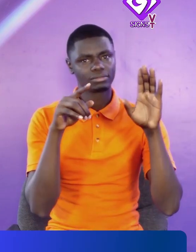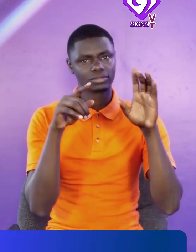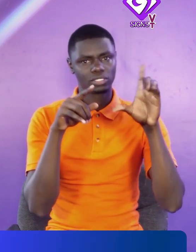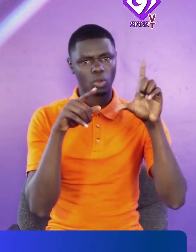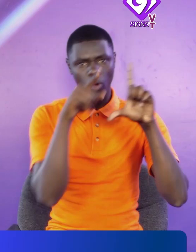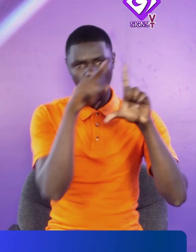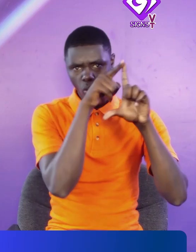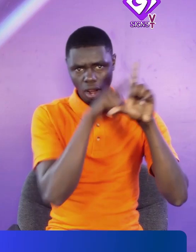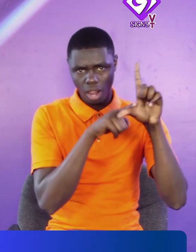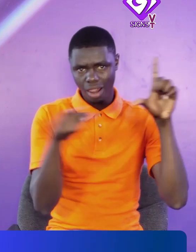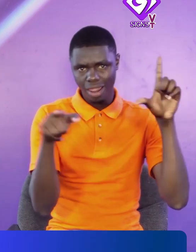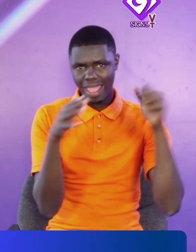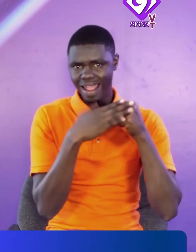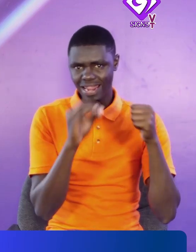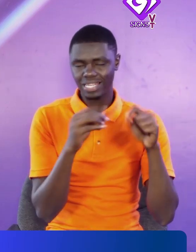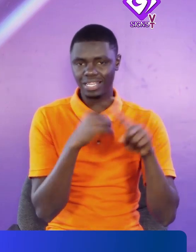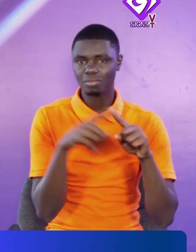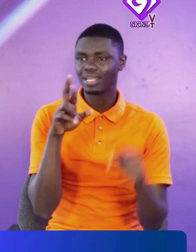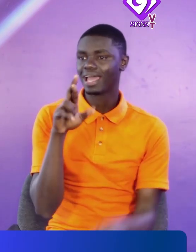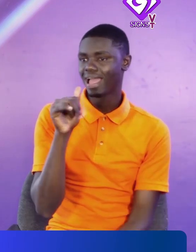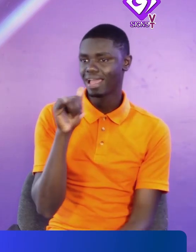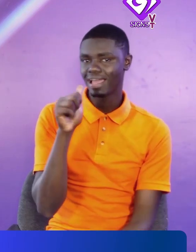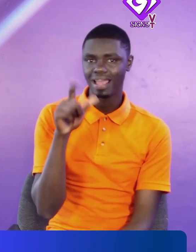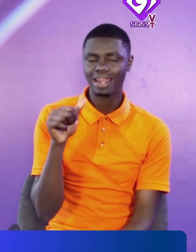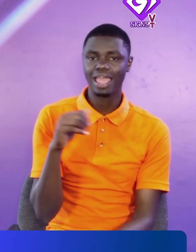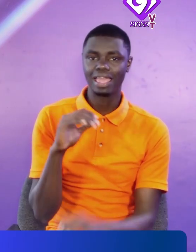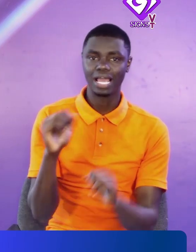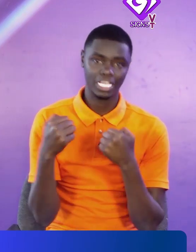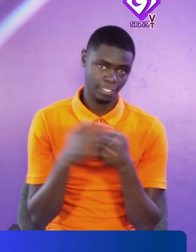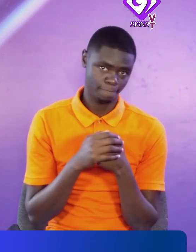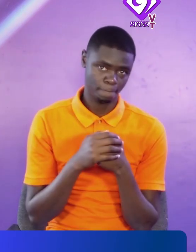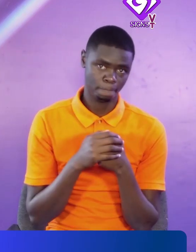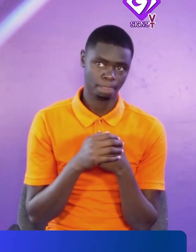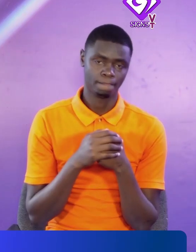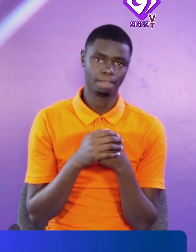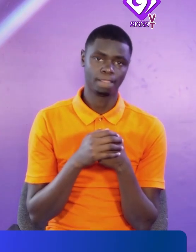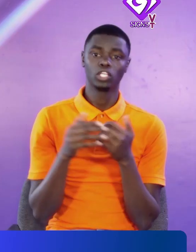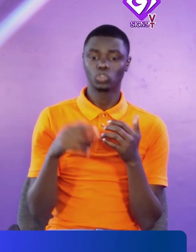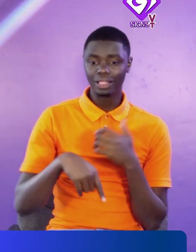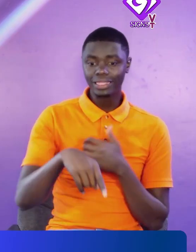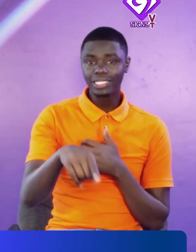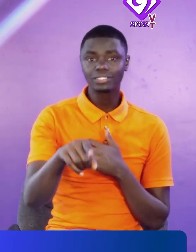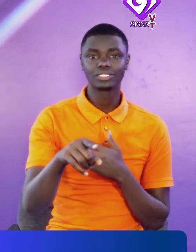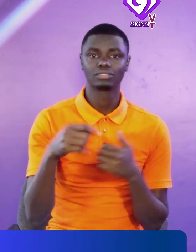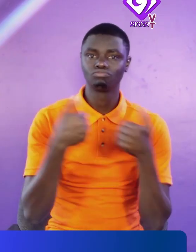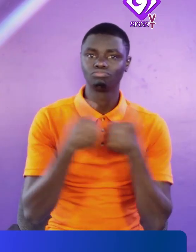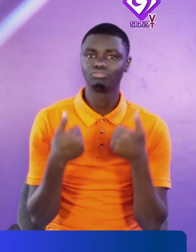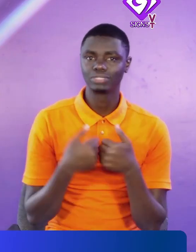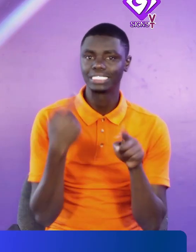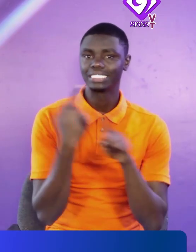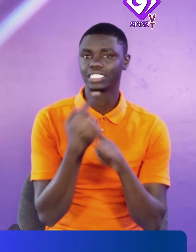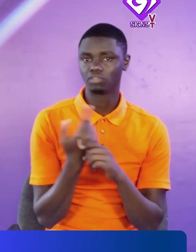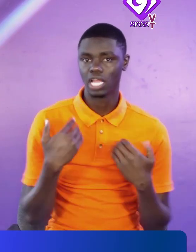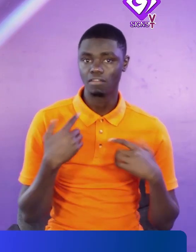Lakini Raya ni nani? Akasave. Hii weekend kutakuwa na games kadhaa, lakini